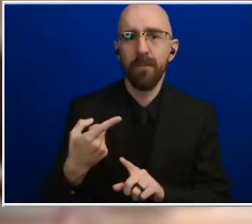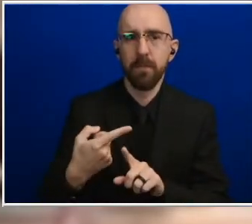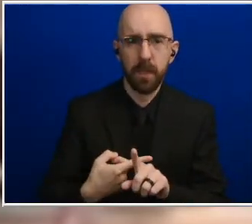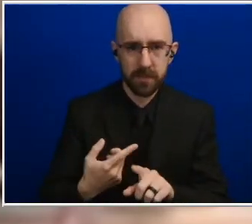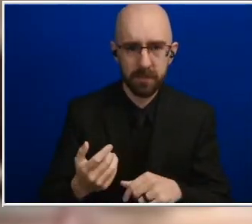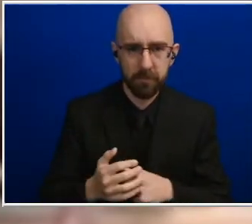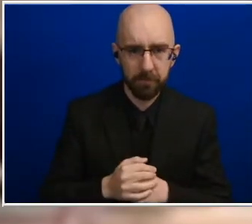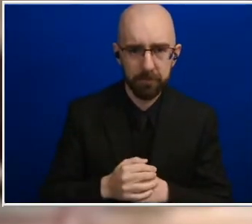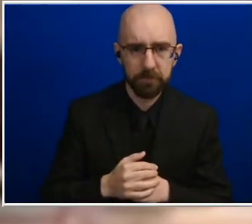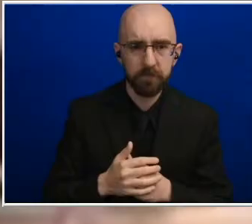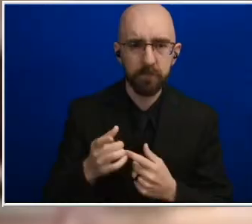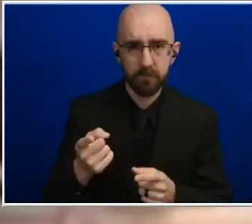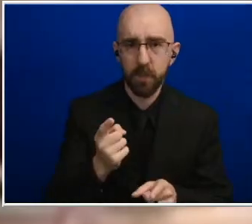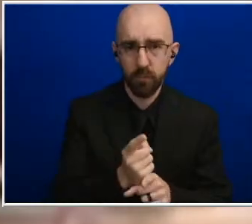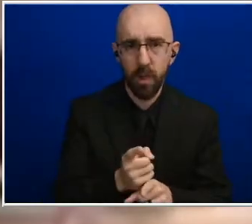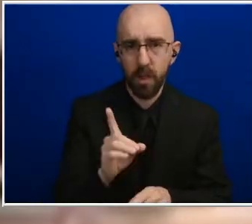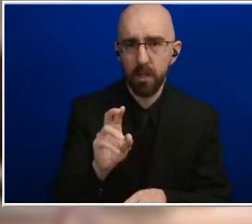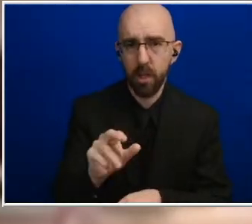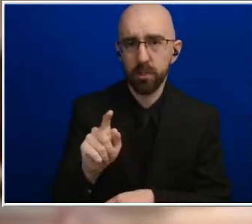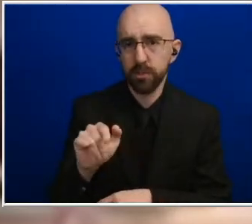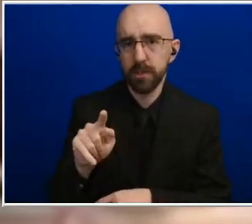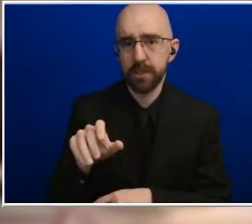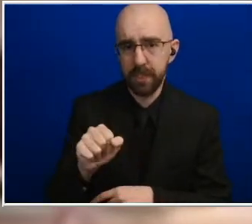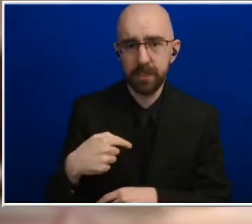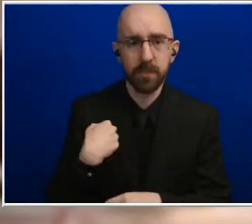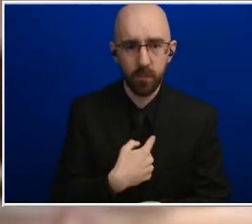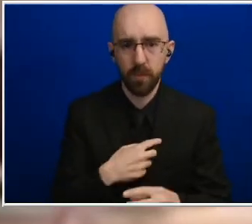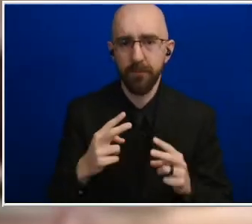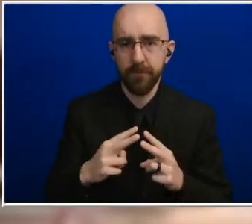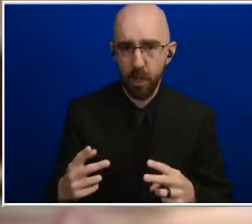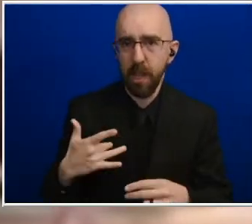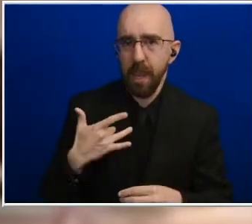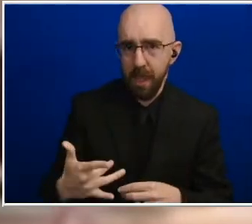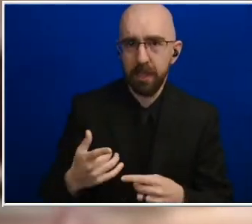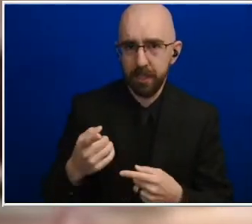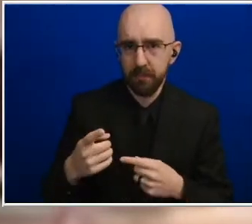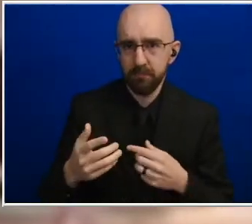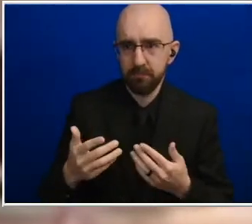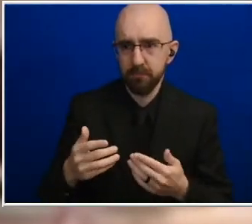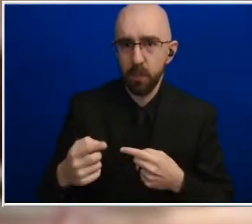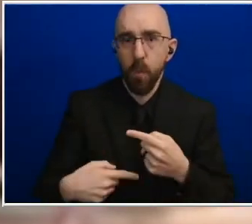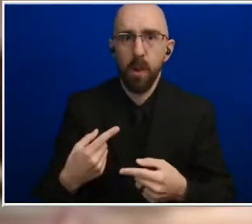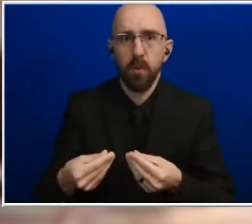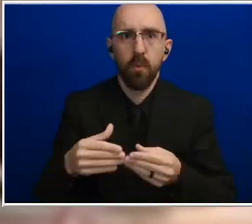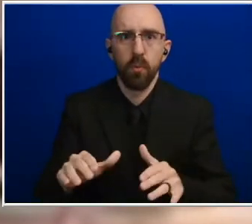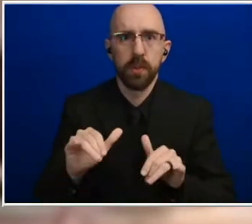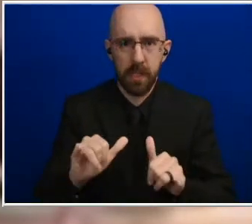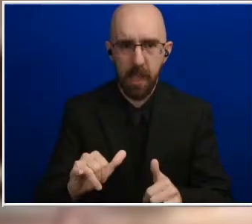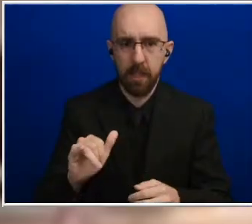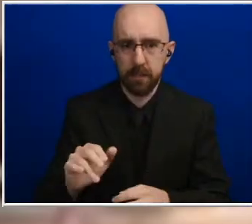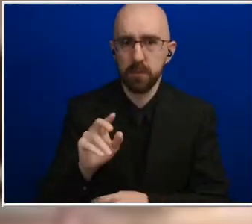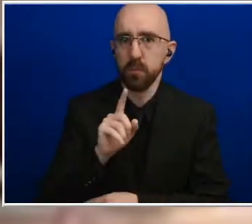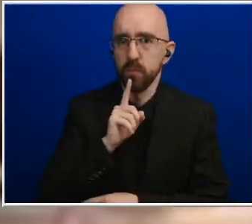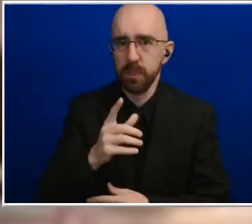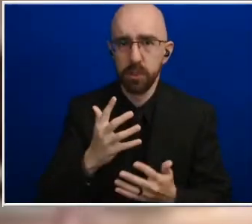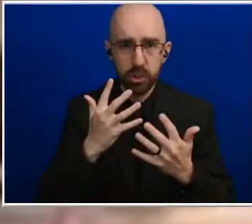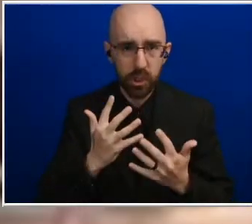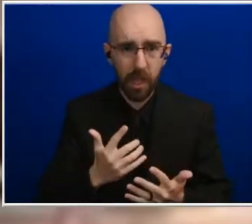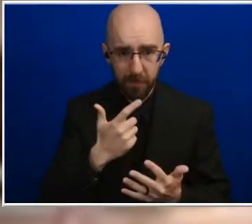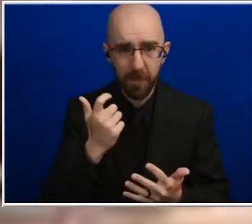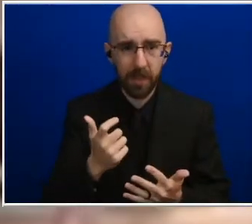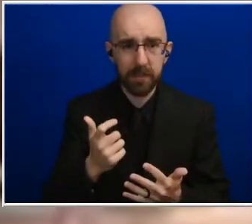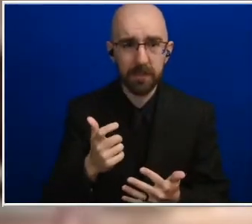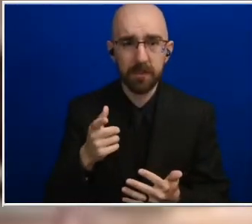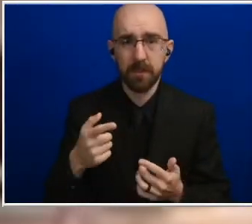And you're right, Dr. Stites, we are very likely going to lose that. And that is a real shame, because achieving that